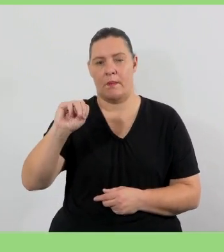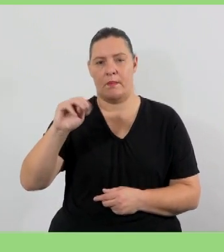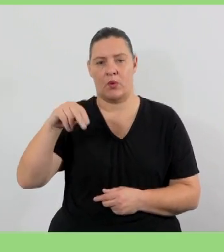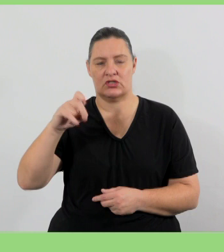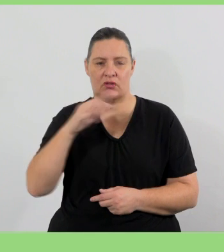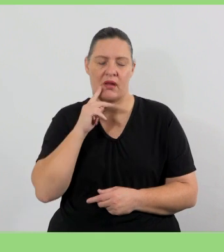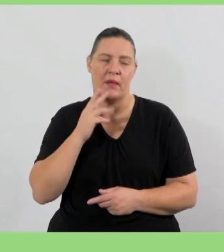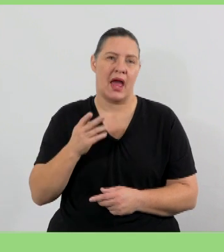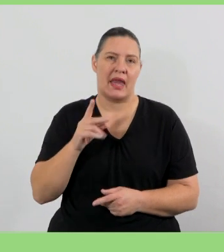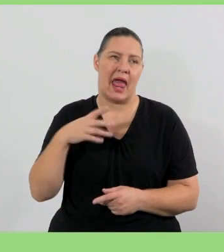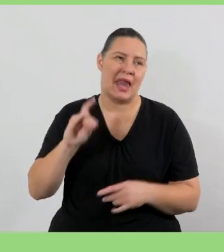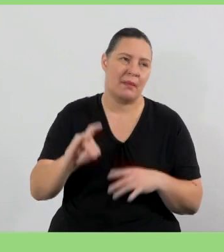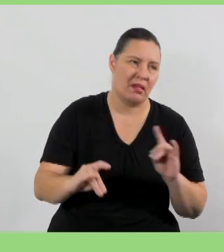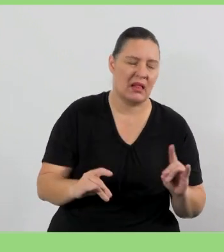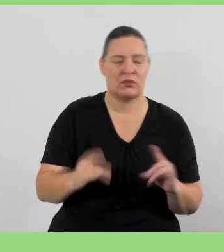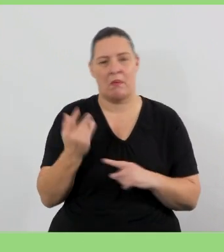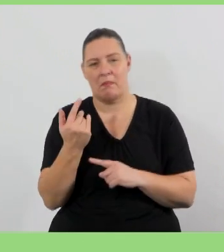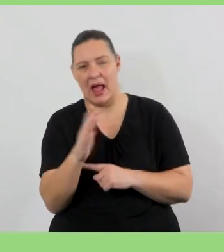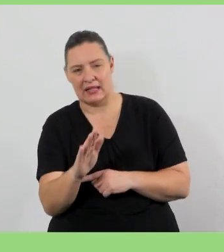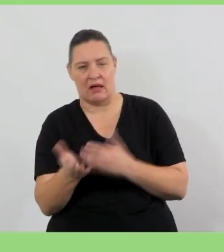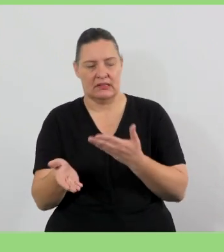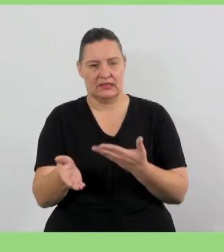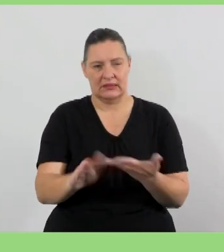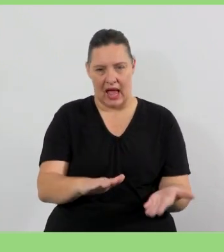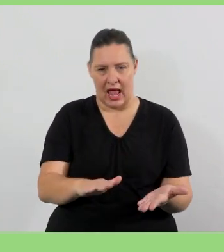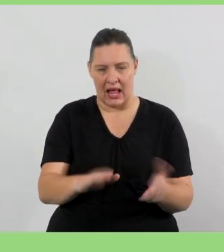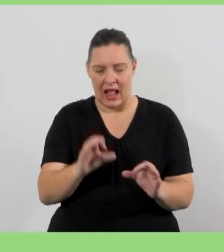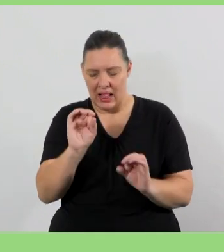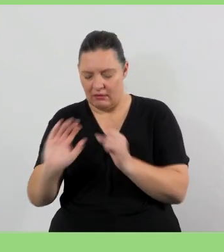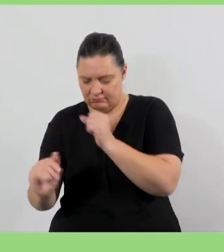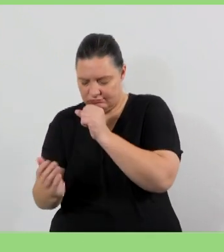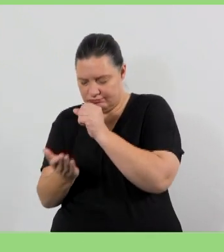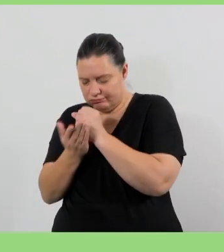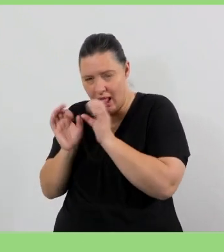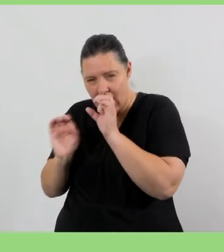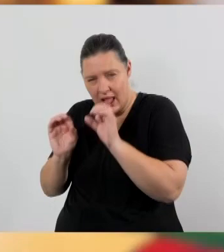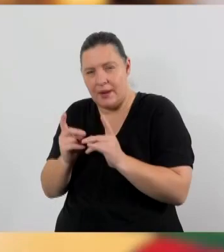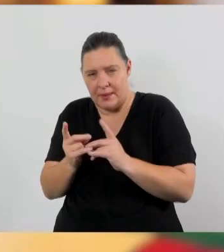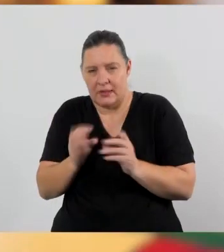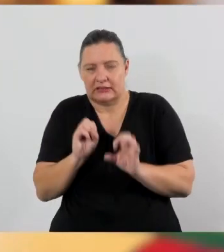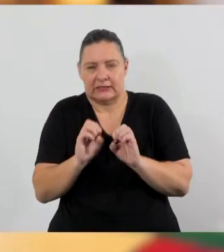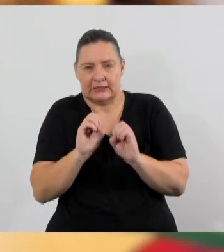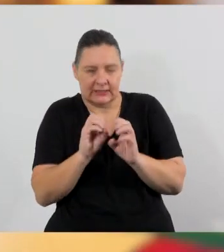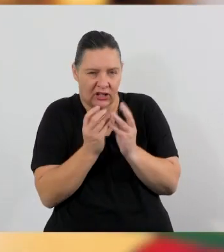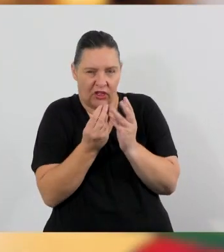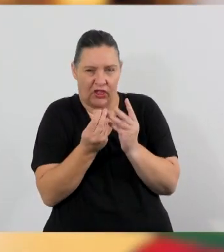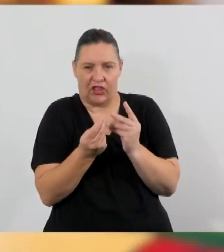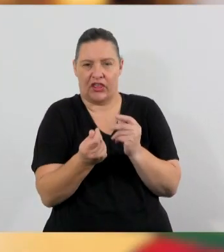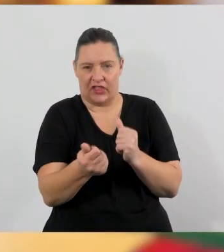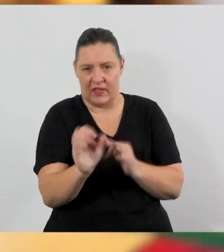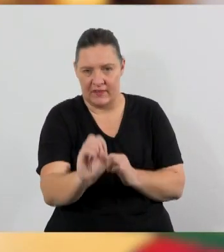animals or plants by microorganisms. So this is the breaking down of dead plants or animals